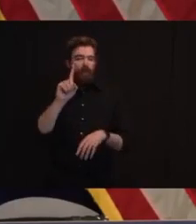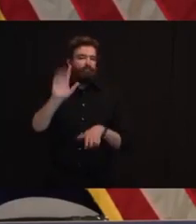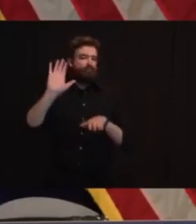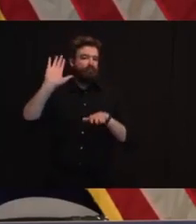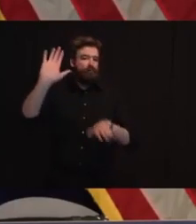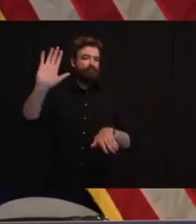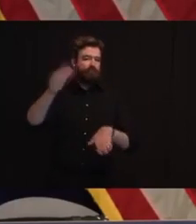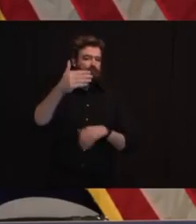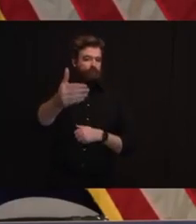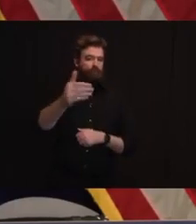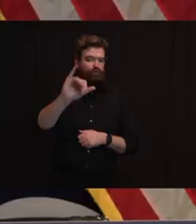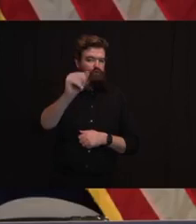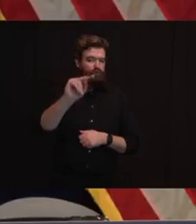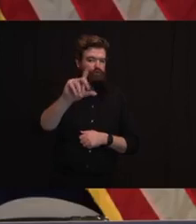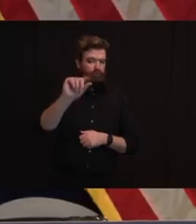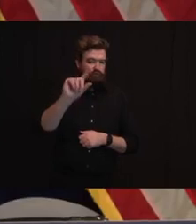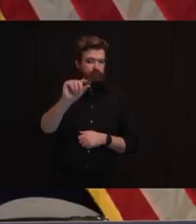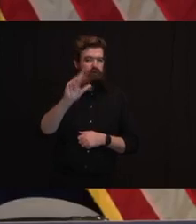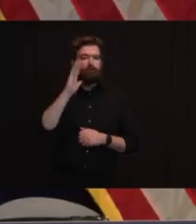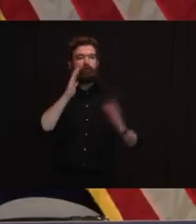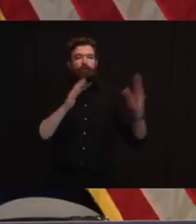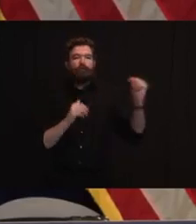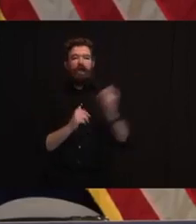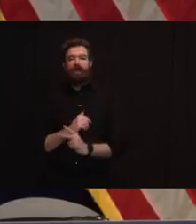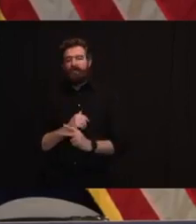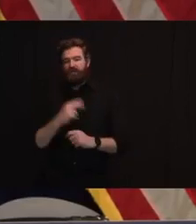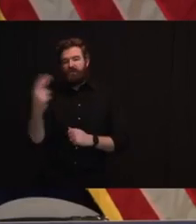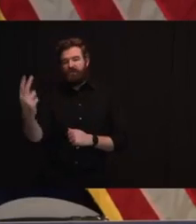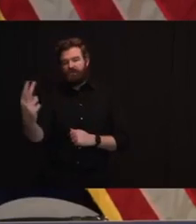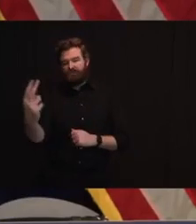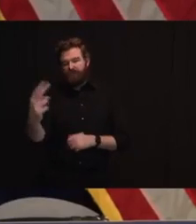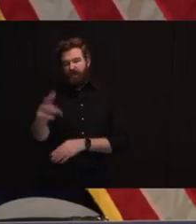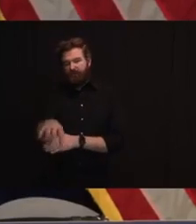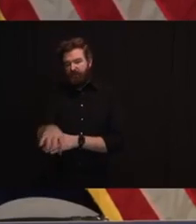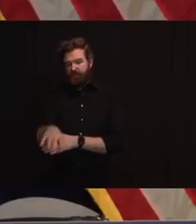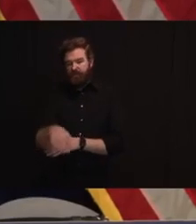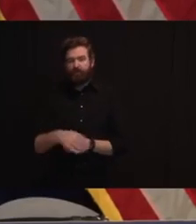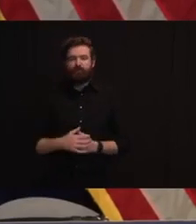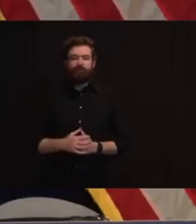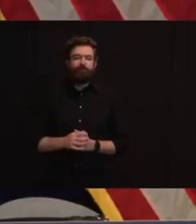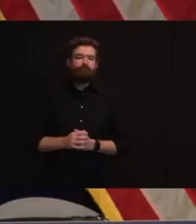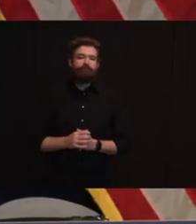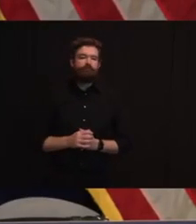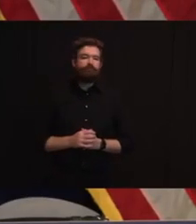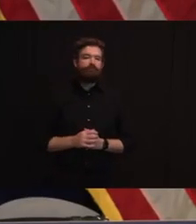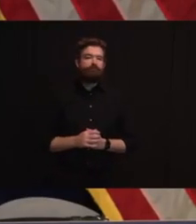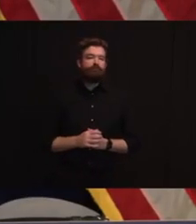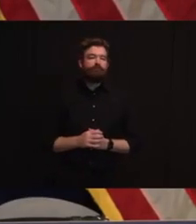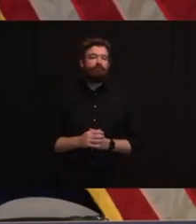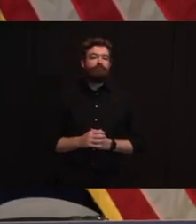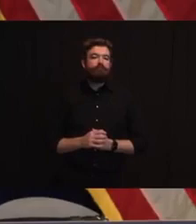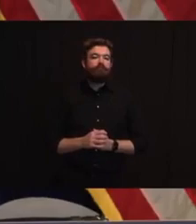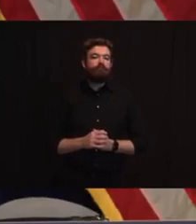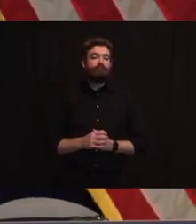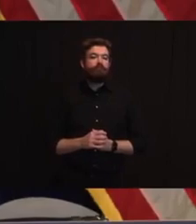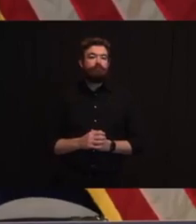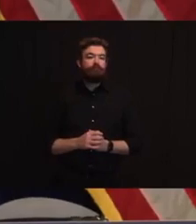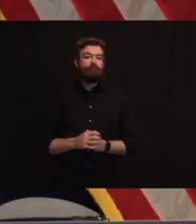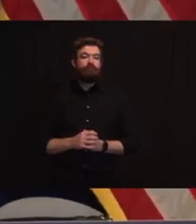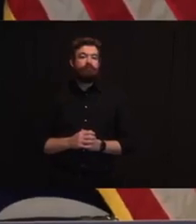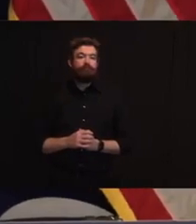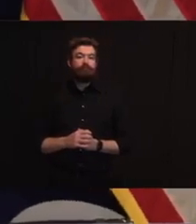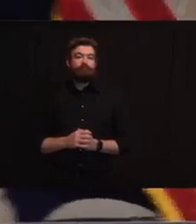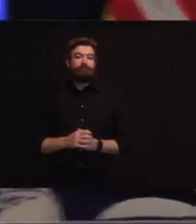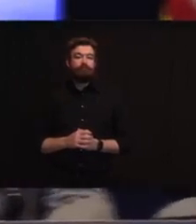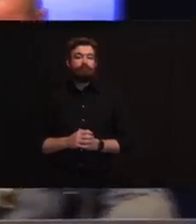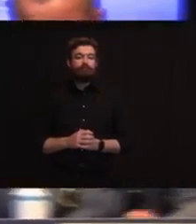those troopers to come back on Thursday, by Thursday afternoon. So that would be Thursday the 21st, the day after the inauguration? Yes, sir. They will